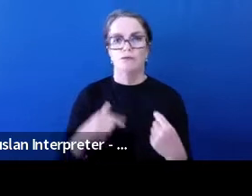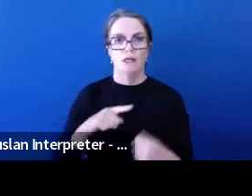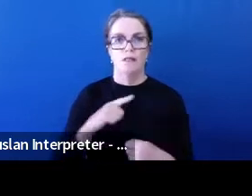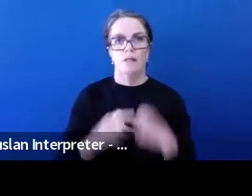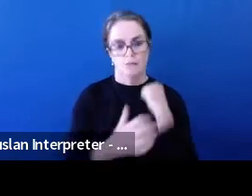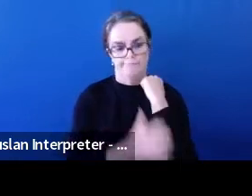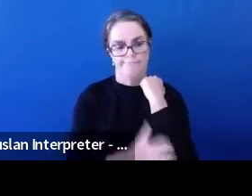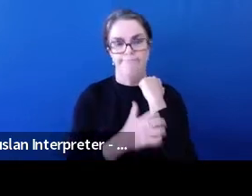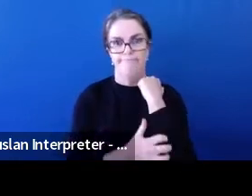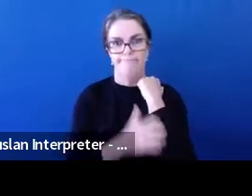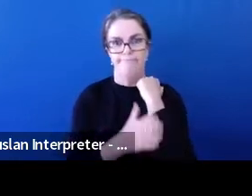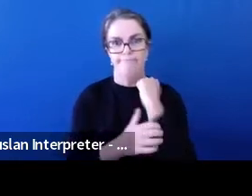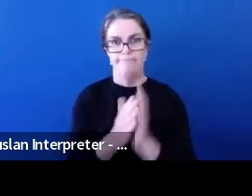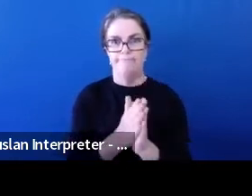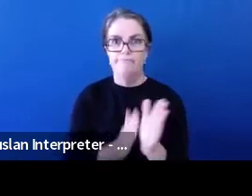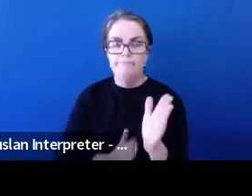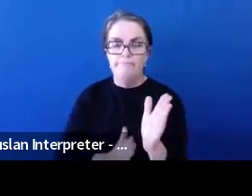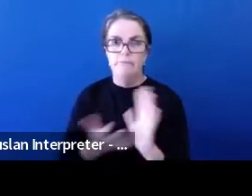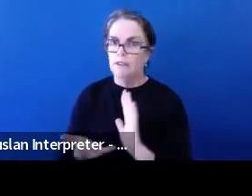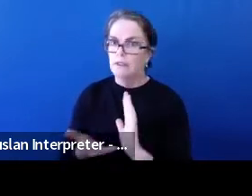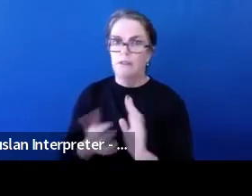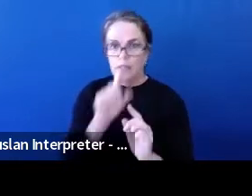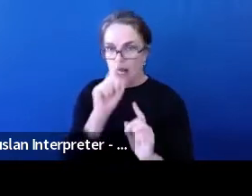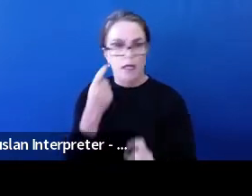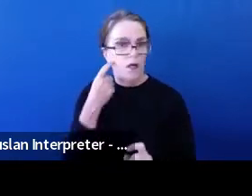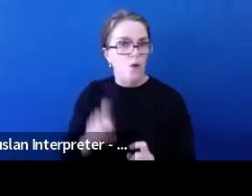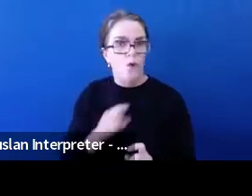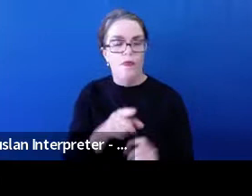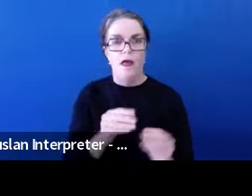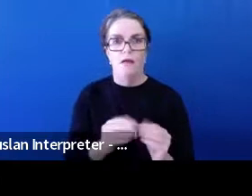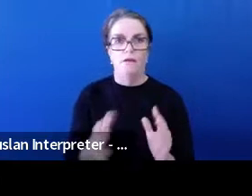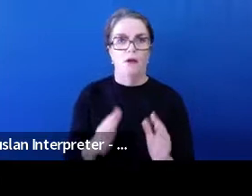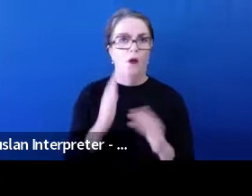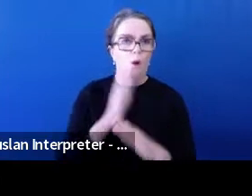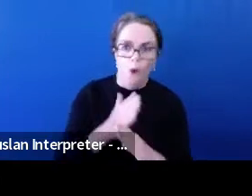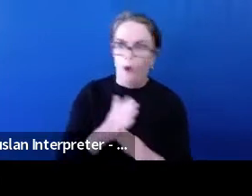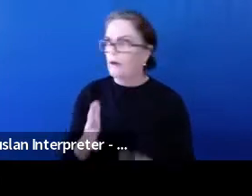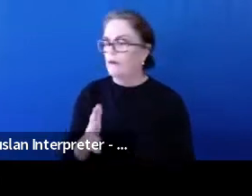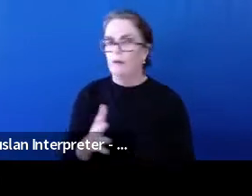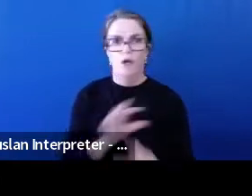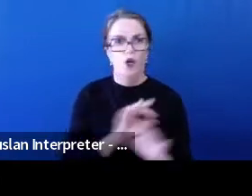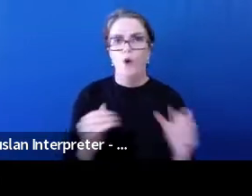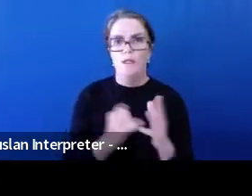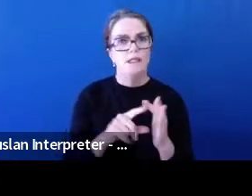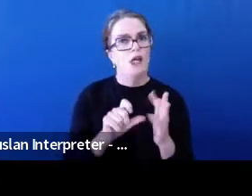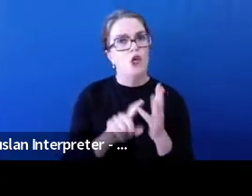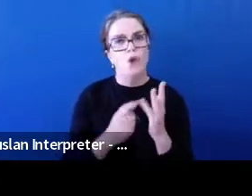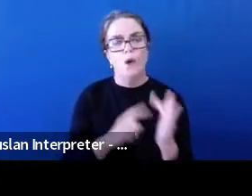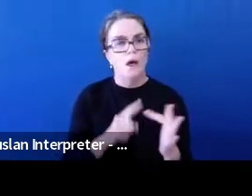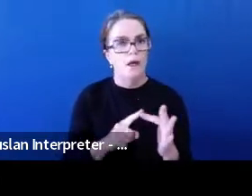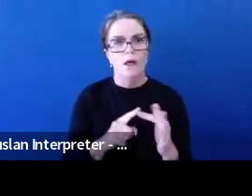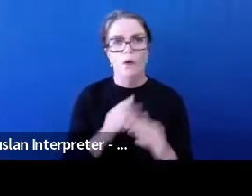The intersection with people's work, insecurity of work, poverty. He went on to